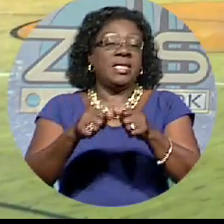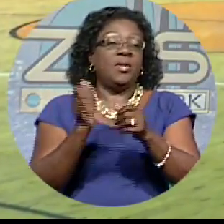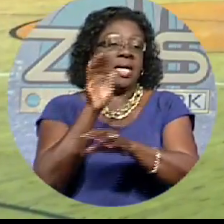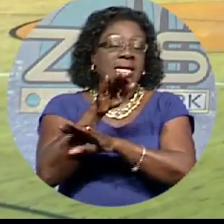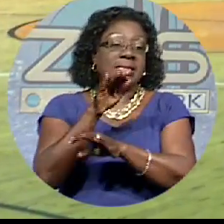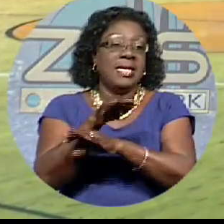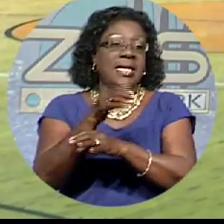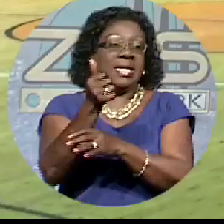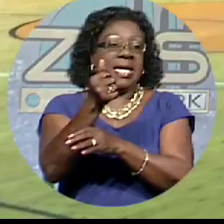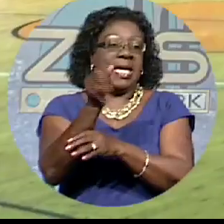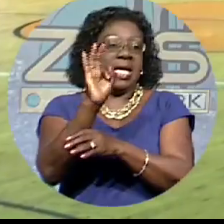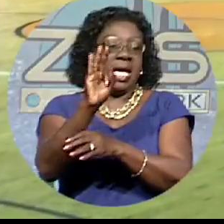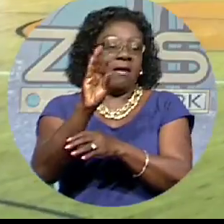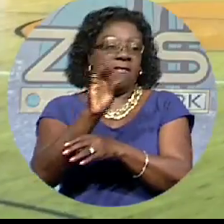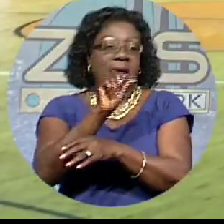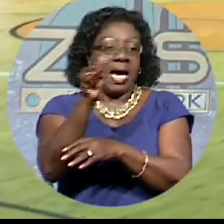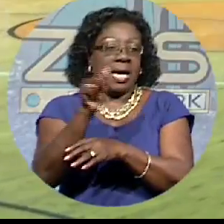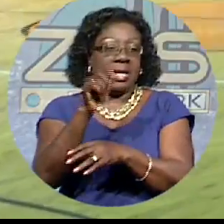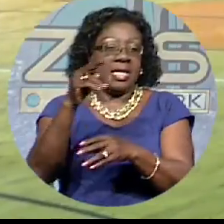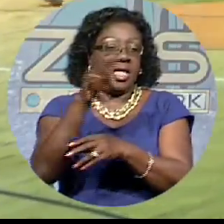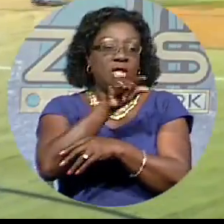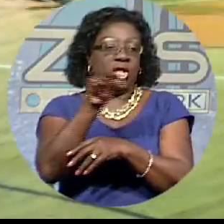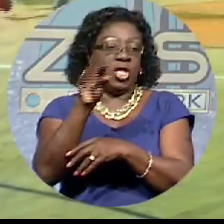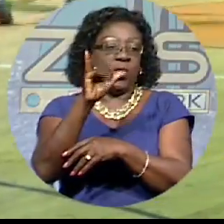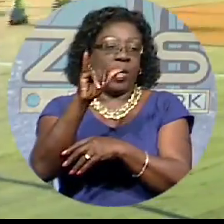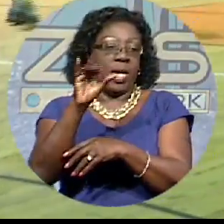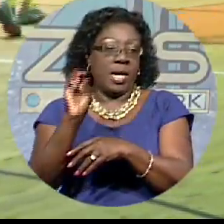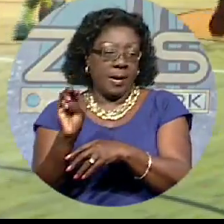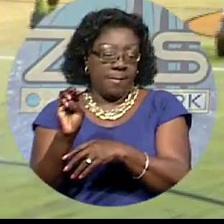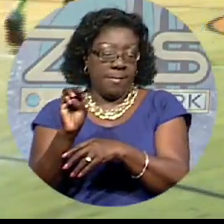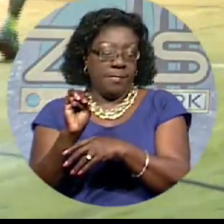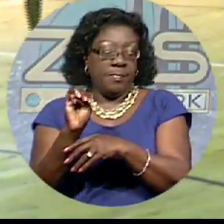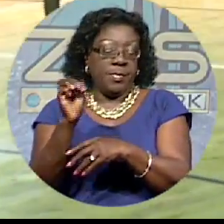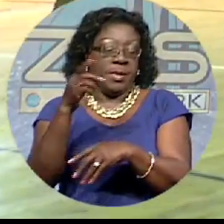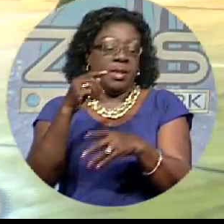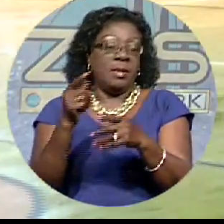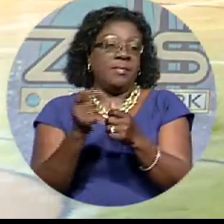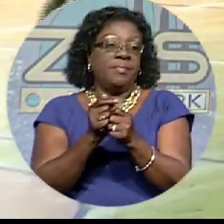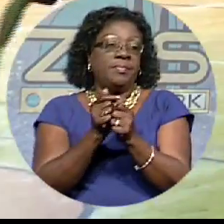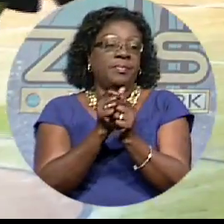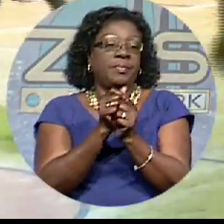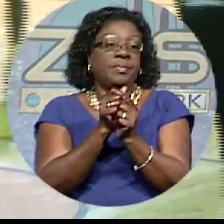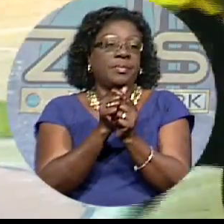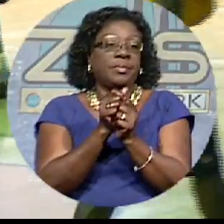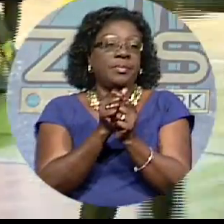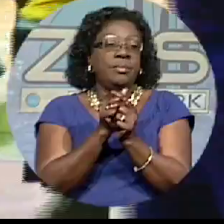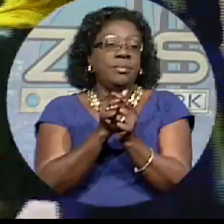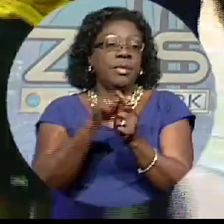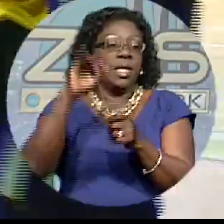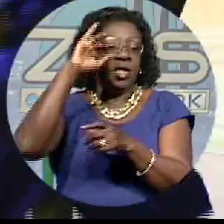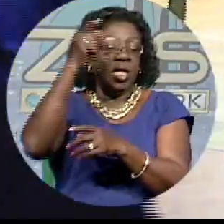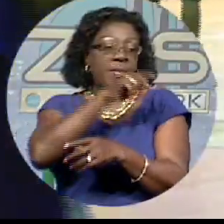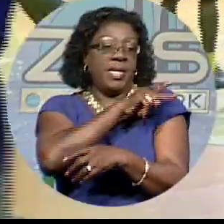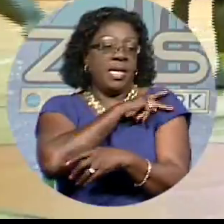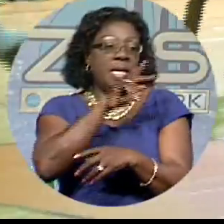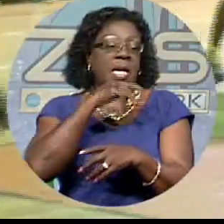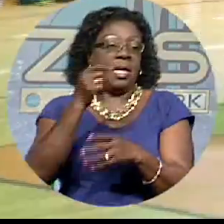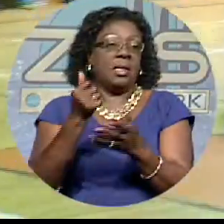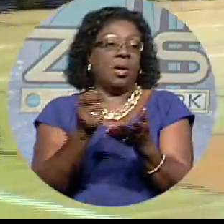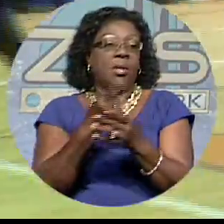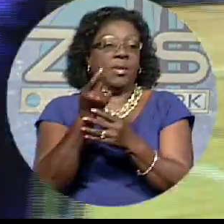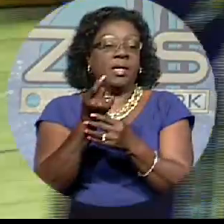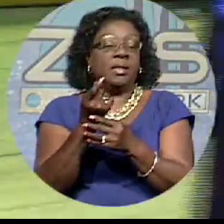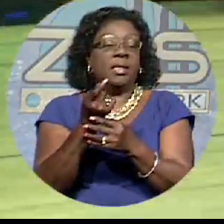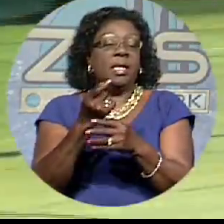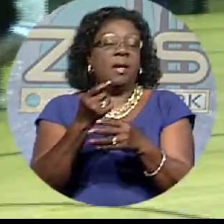the edges of their seat was the Y-Care Wreckers, who beat the College of the Bahamas Caribs 84-82. Jeremy Neely had the hot hands for the